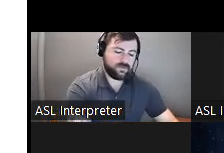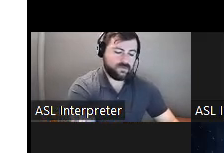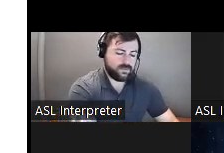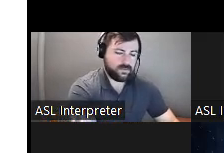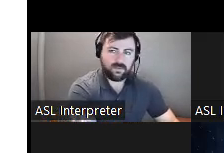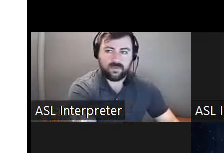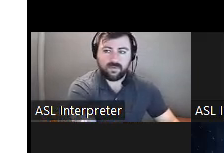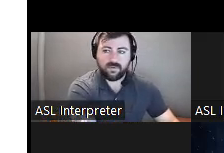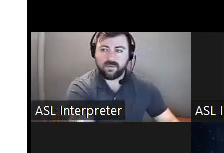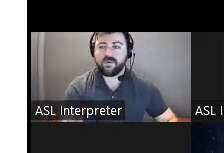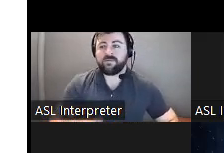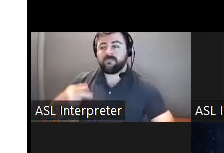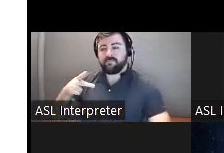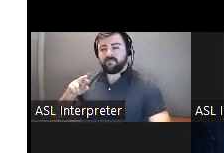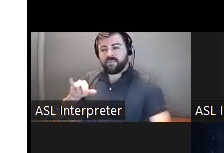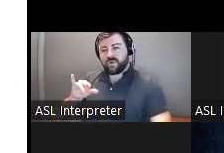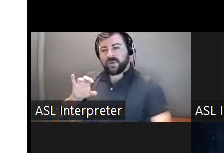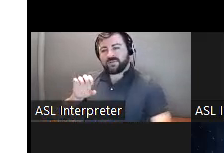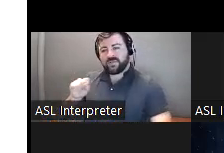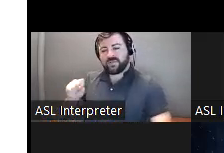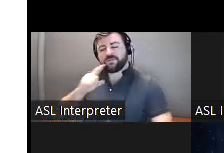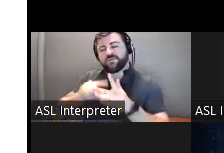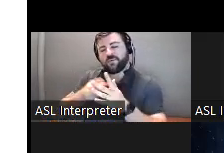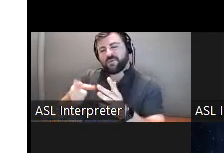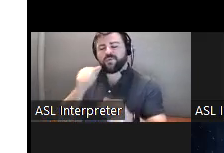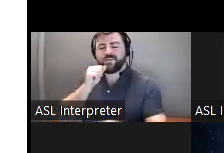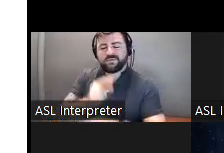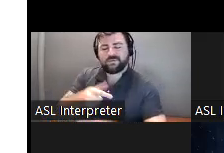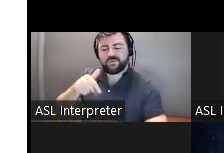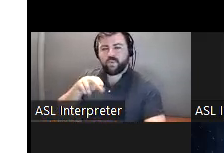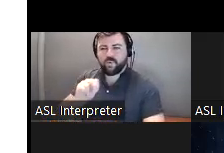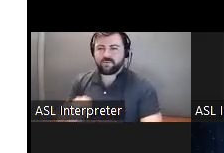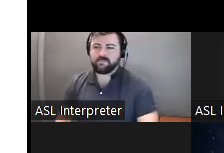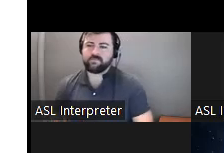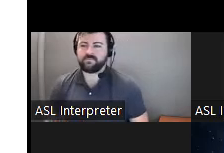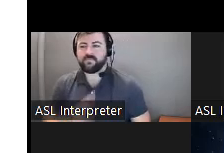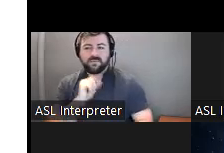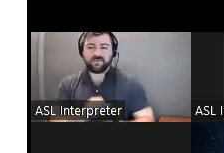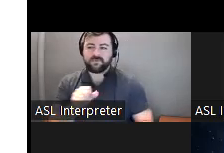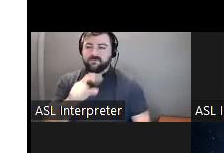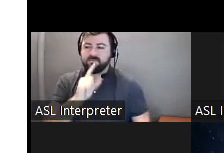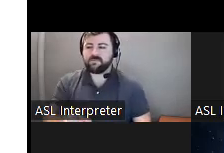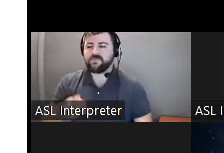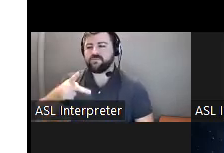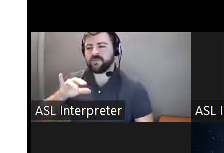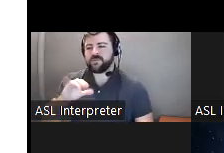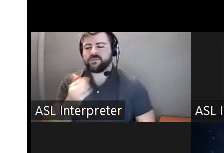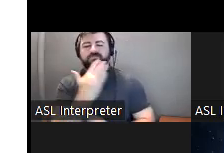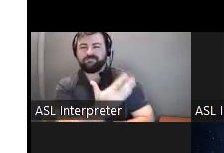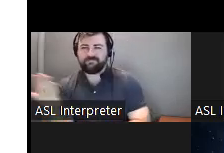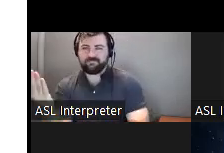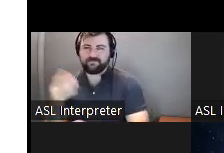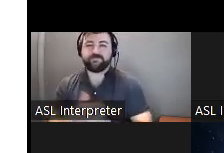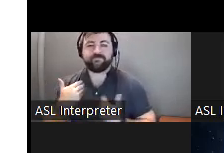Princess, start with you, Sister Queen. Absolutely. So good morning, everyone. Good morning. Good morning. My name